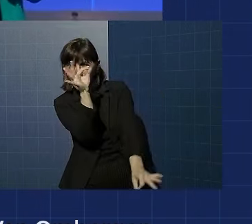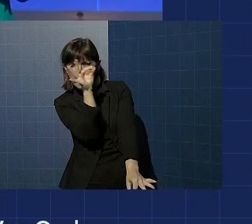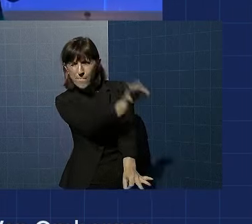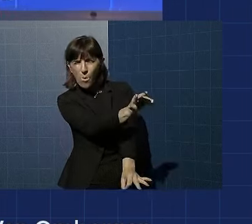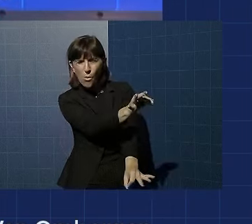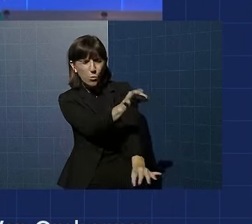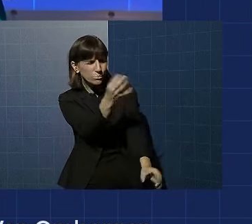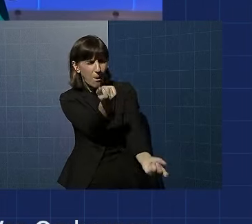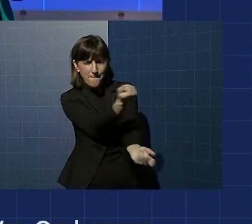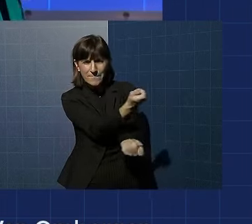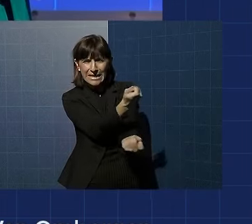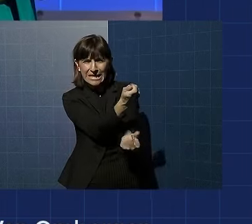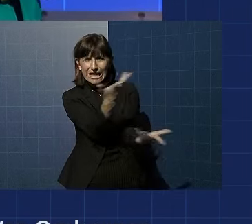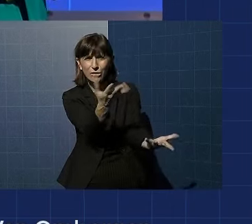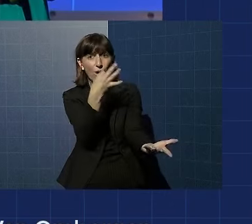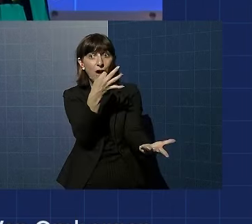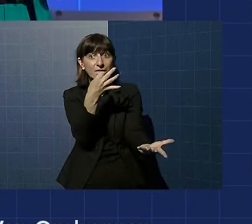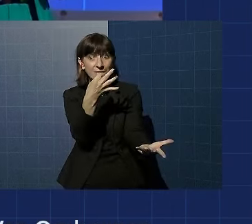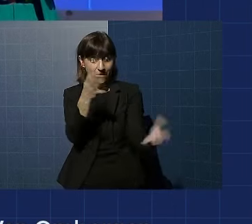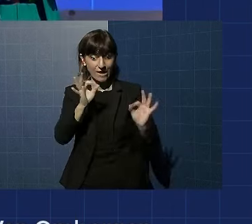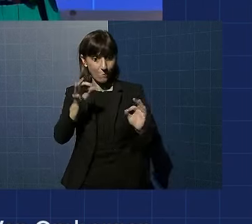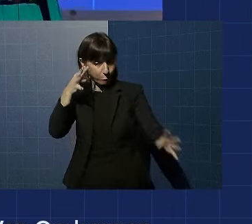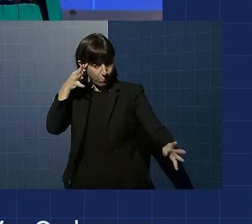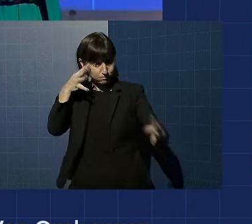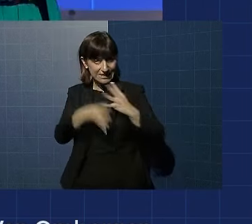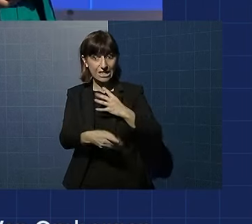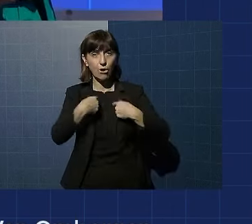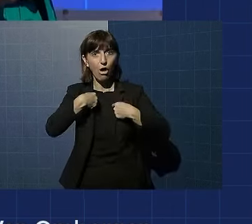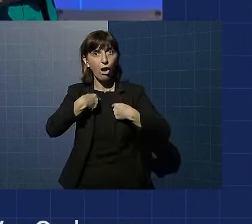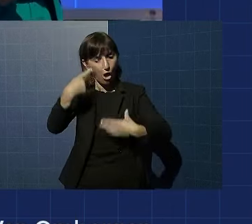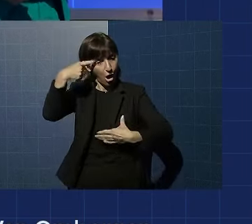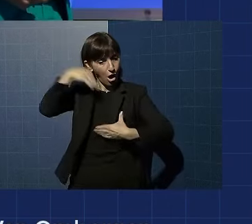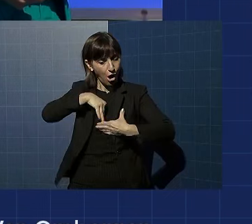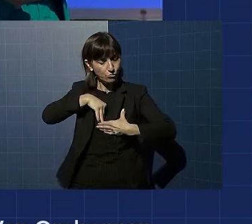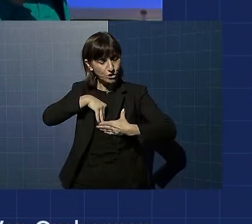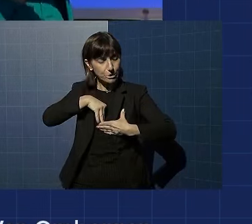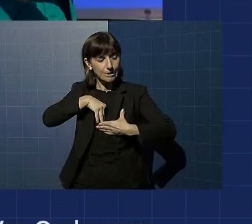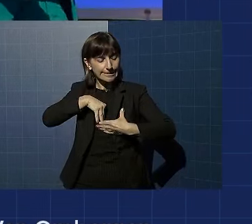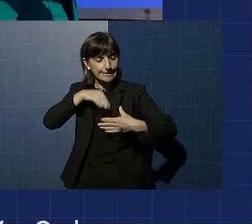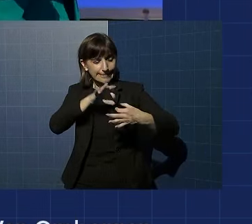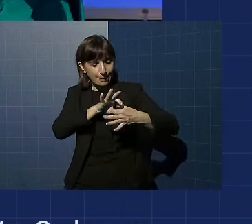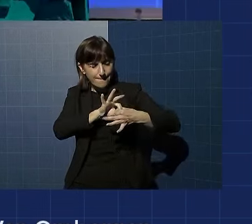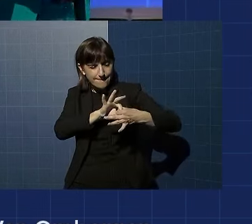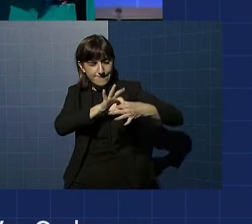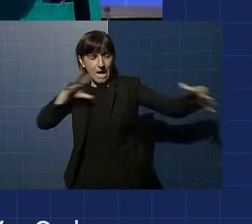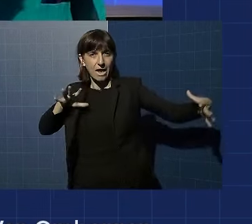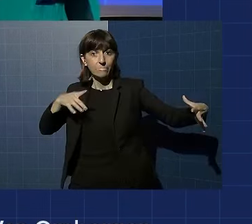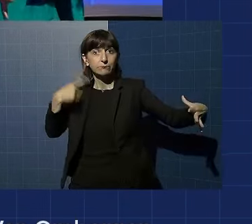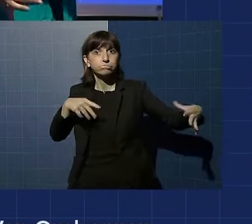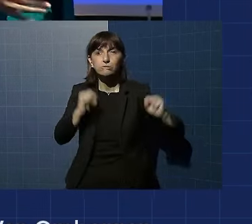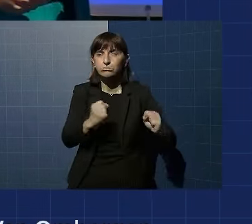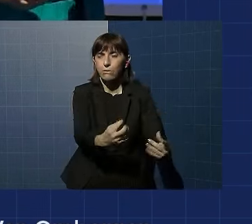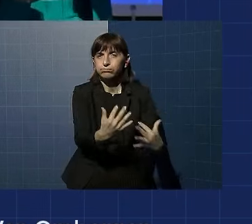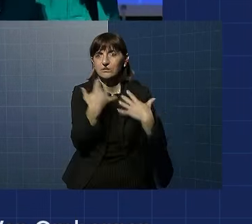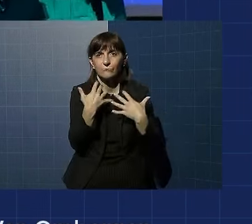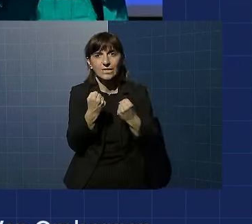also have a huge impact on astronauts' mental well-being. So this is also something we need to consider. And then the last